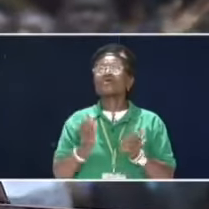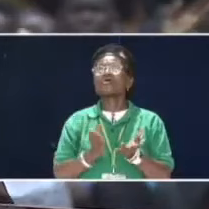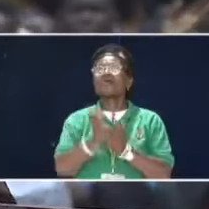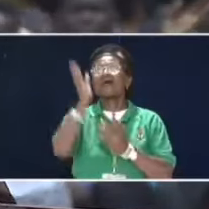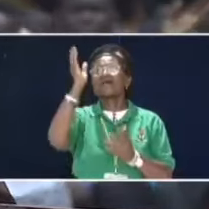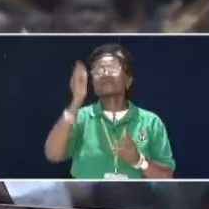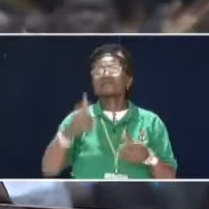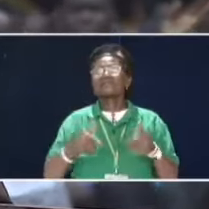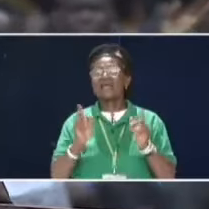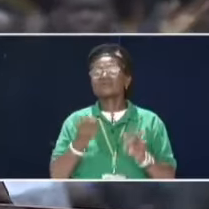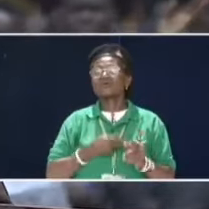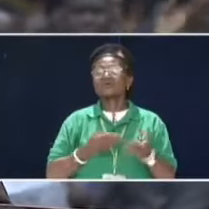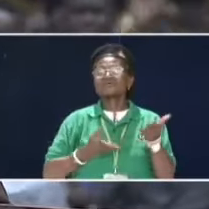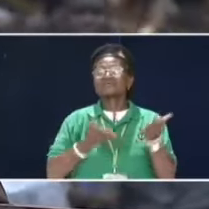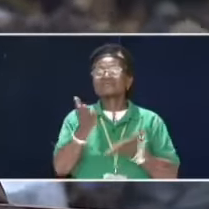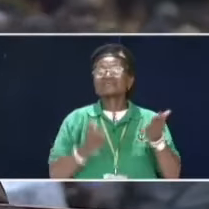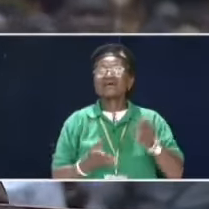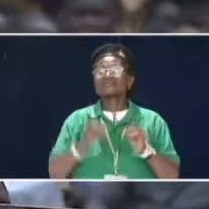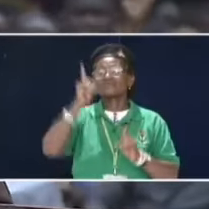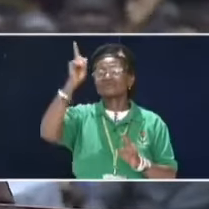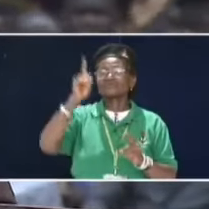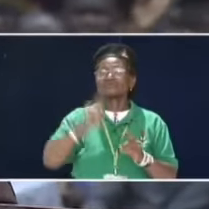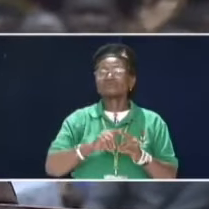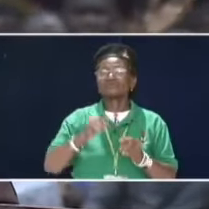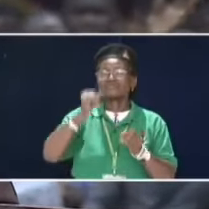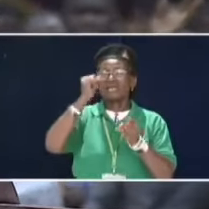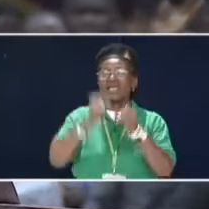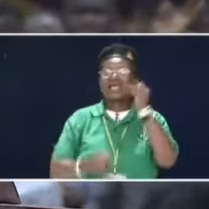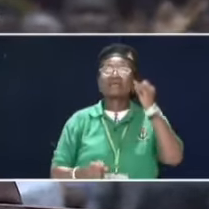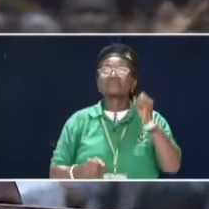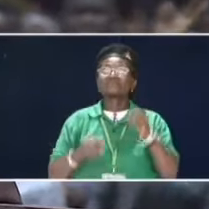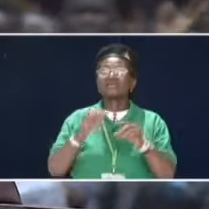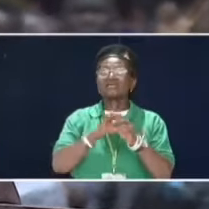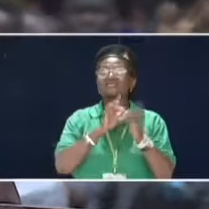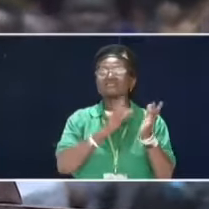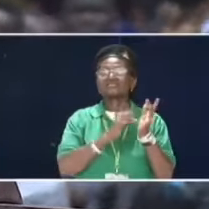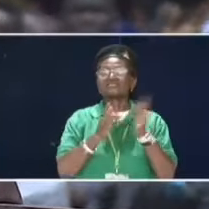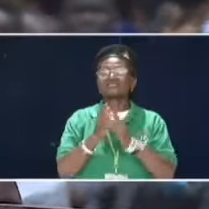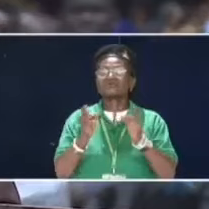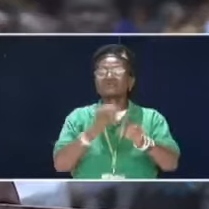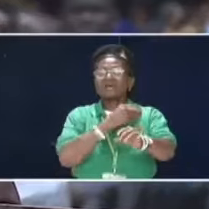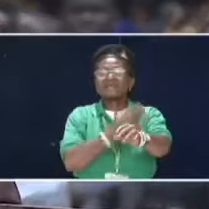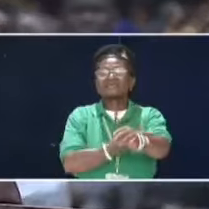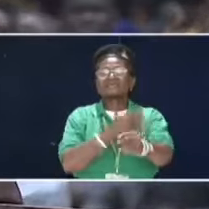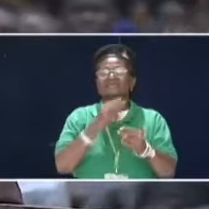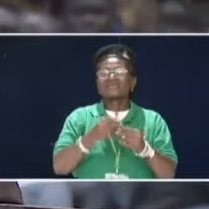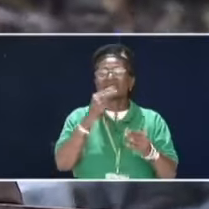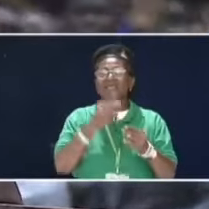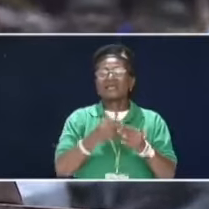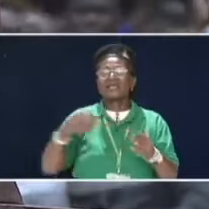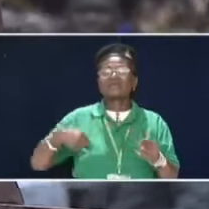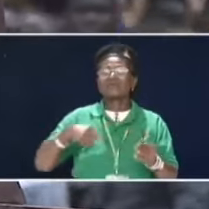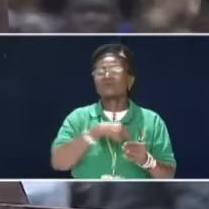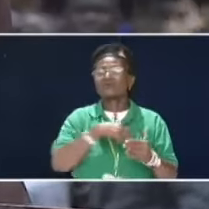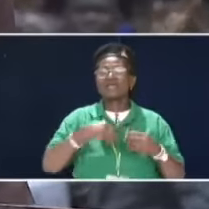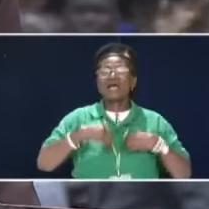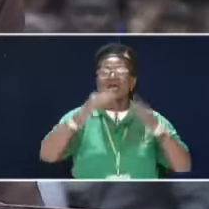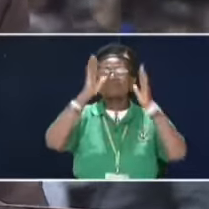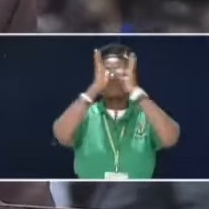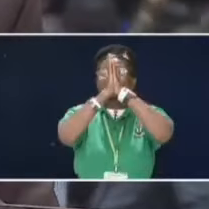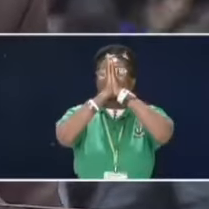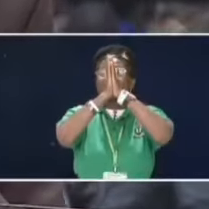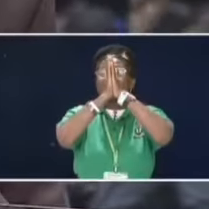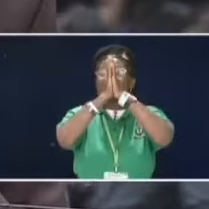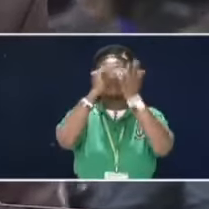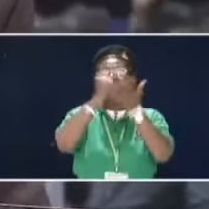And let us serve you to the end. In Jesus' mighty name we have prayed.